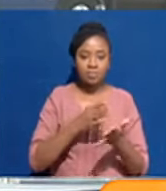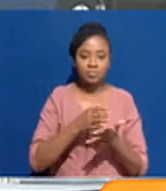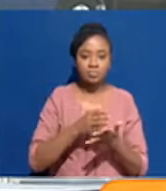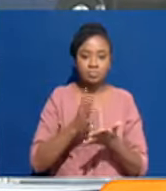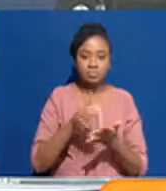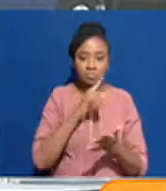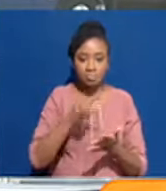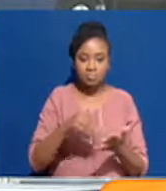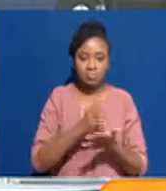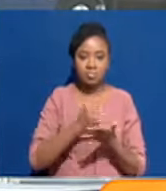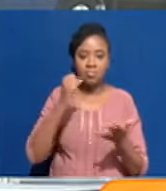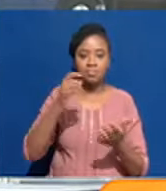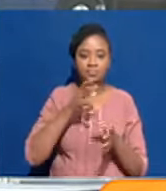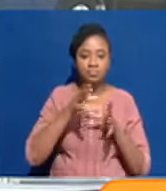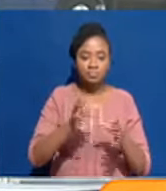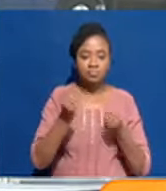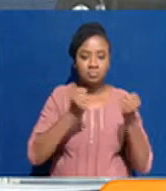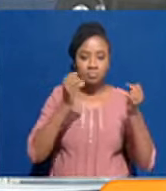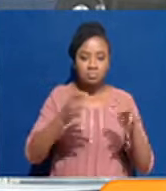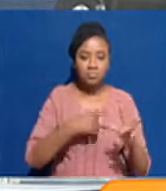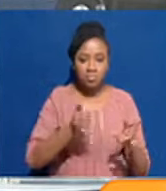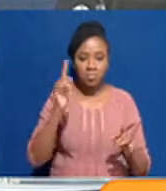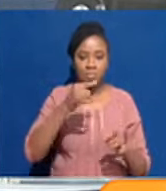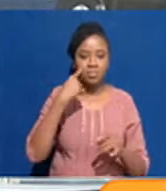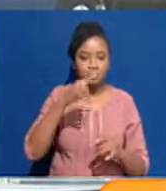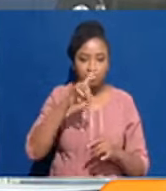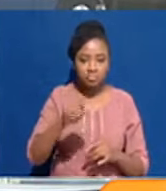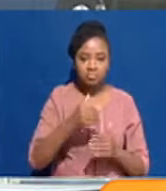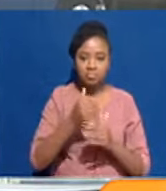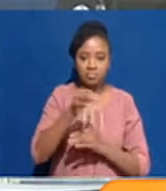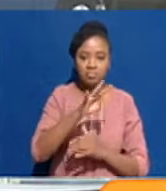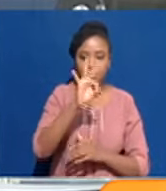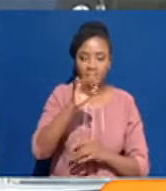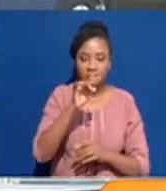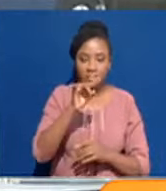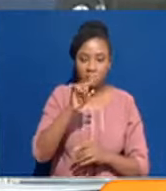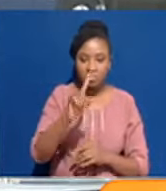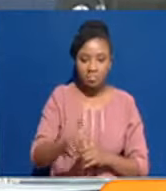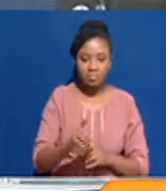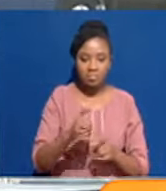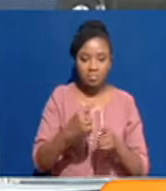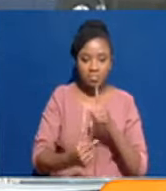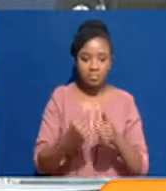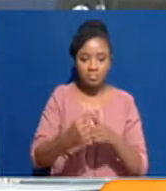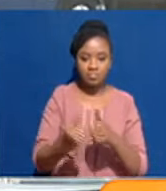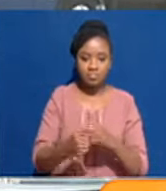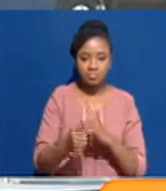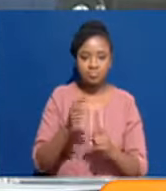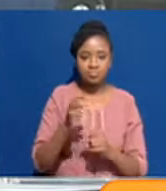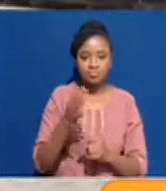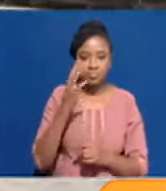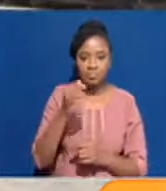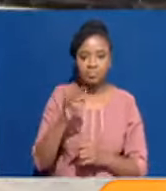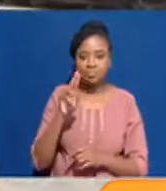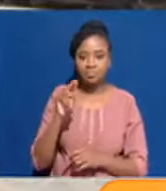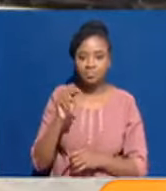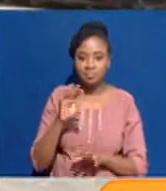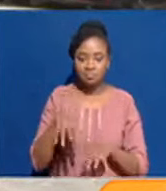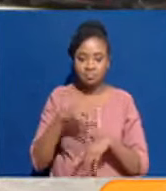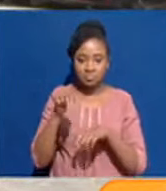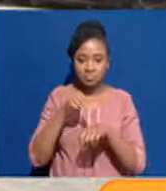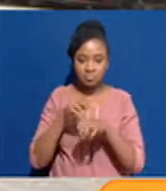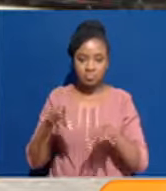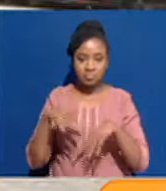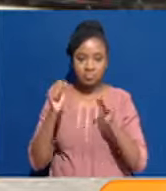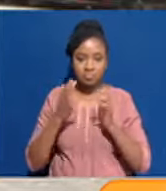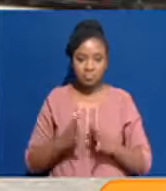to school and take a new driving test every 3 years following expiry of their driving licenses, led by the national chairperson, Roman